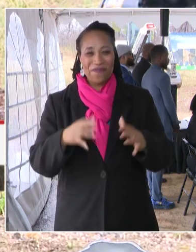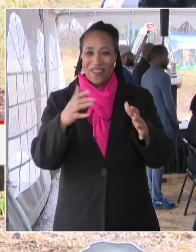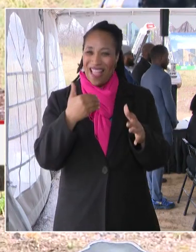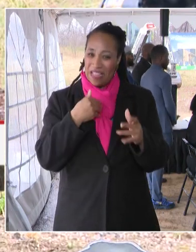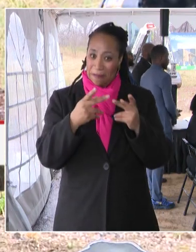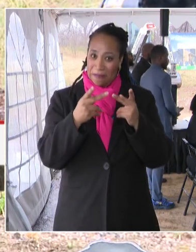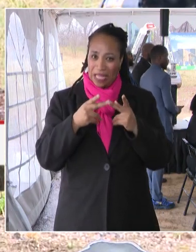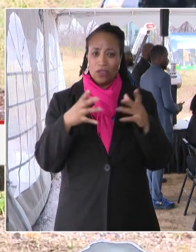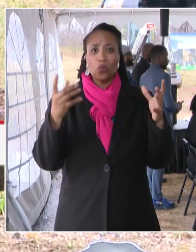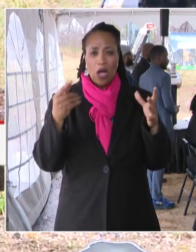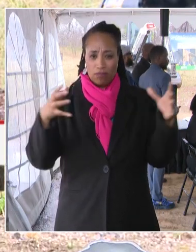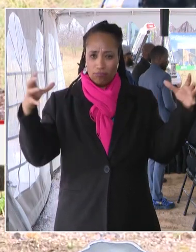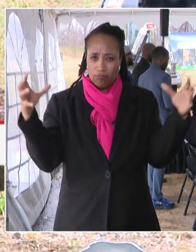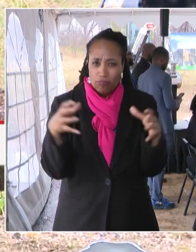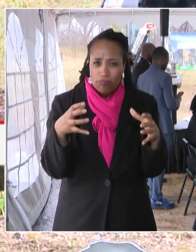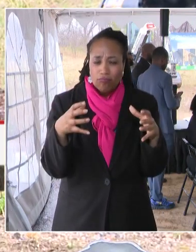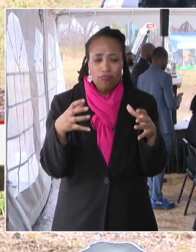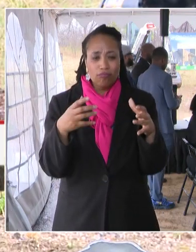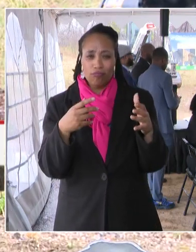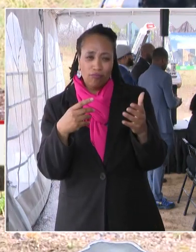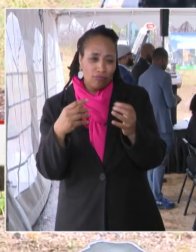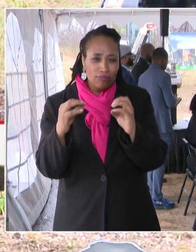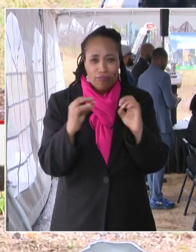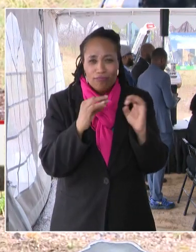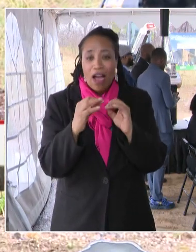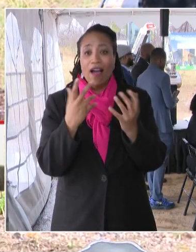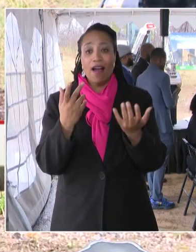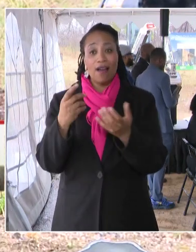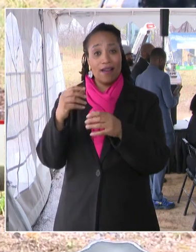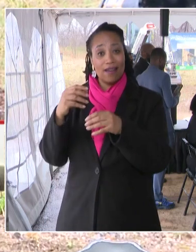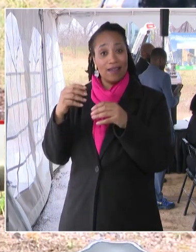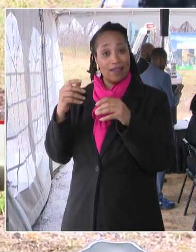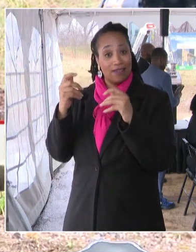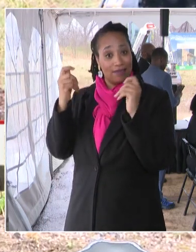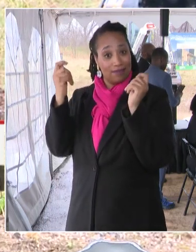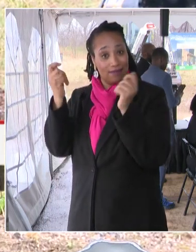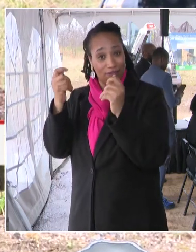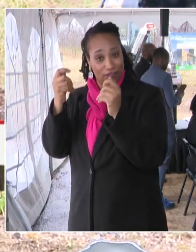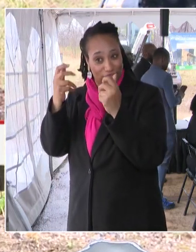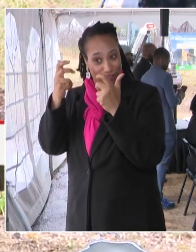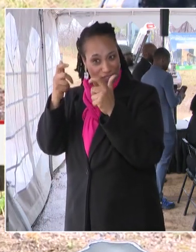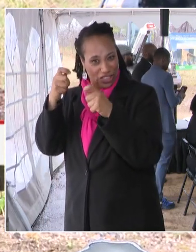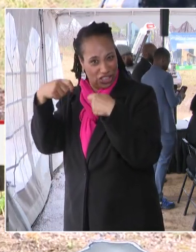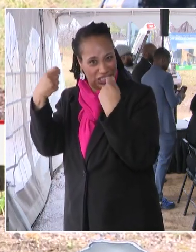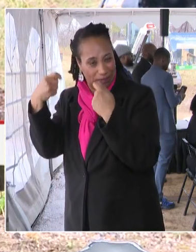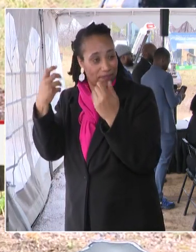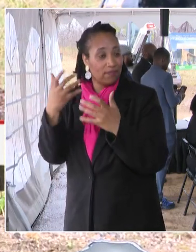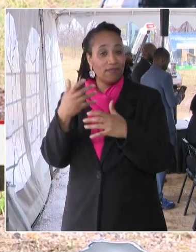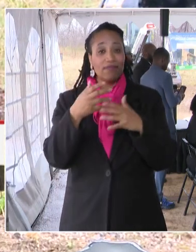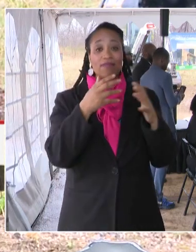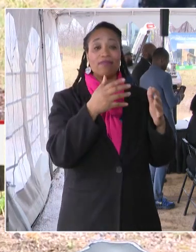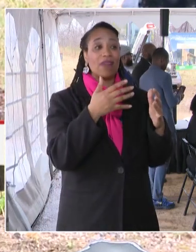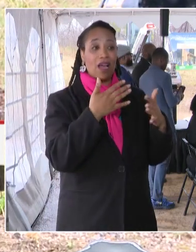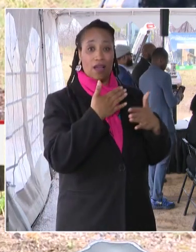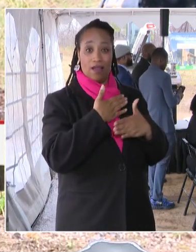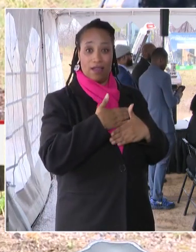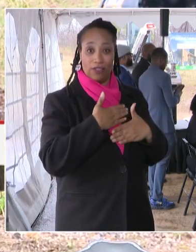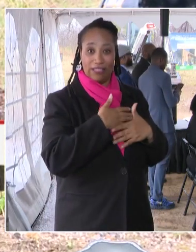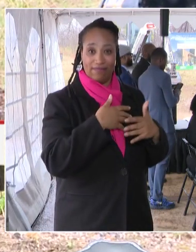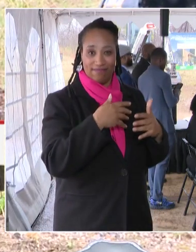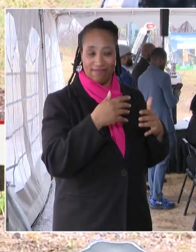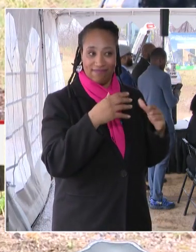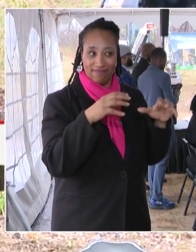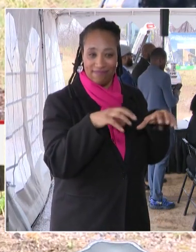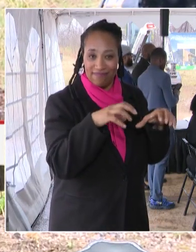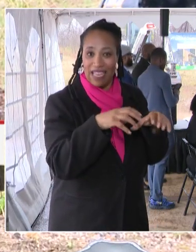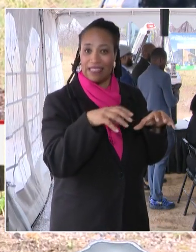recreational center for all generations to enjoy. This is not just a new community. You know what?